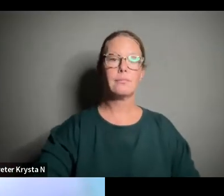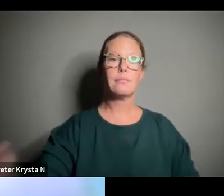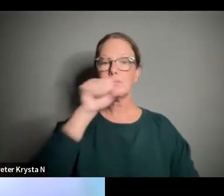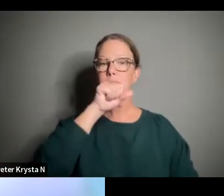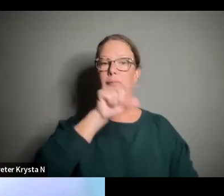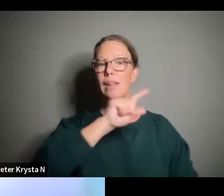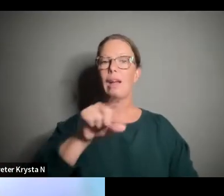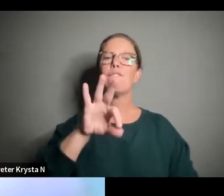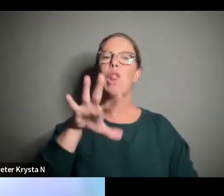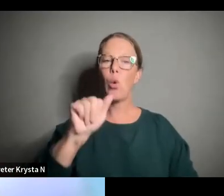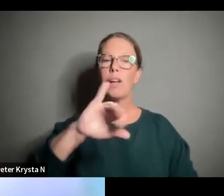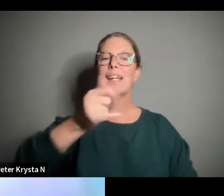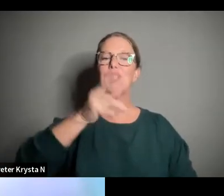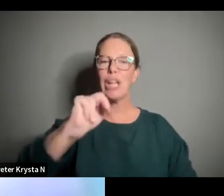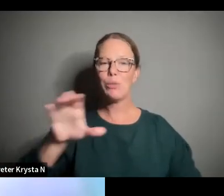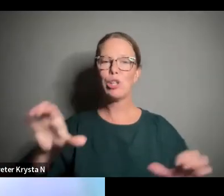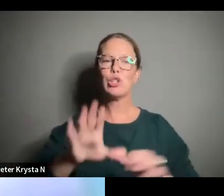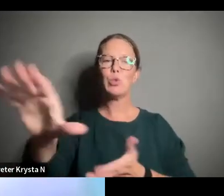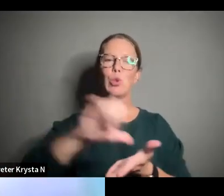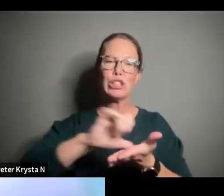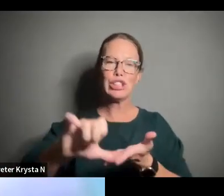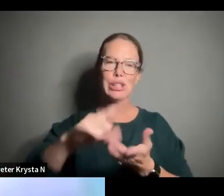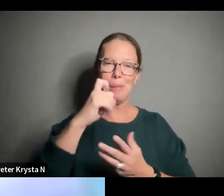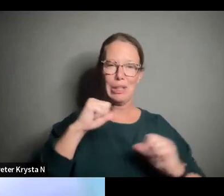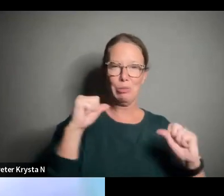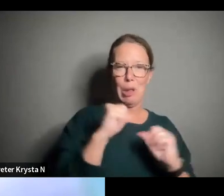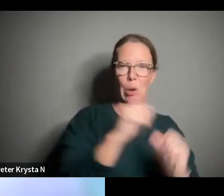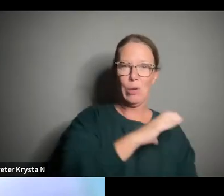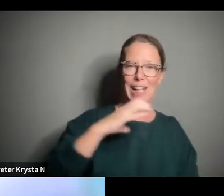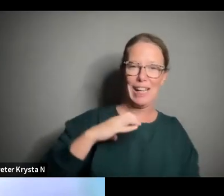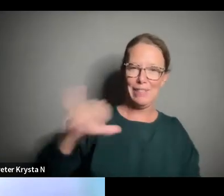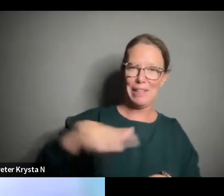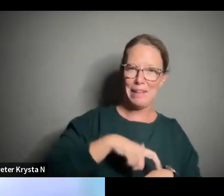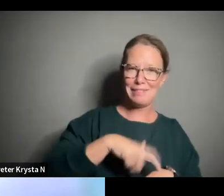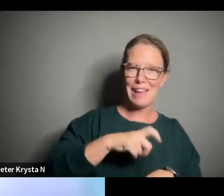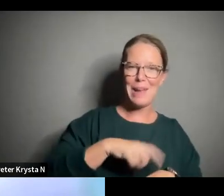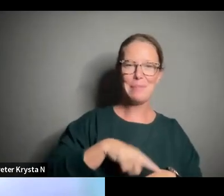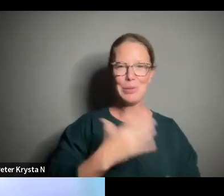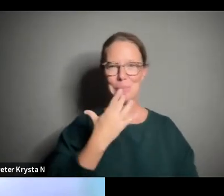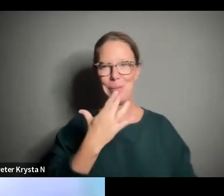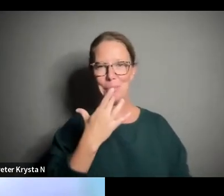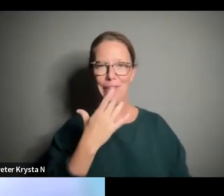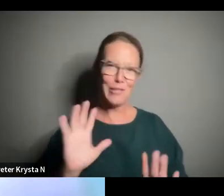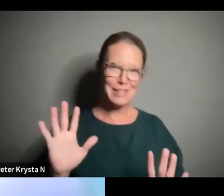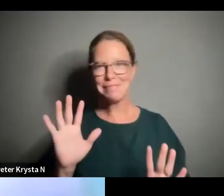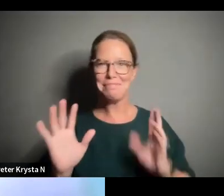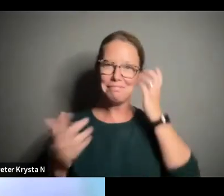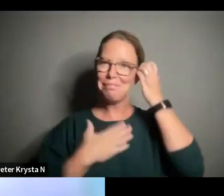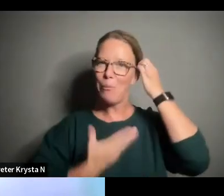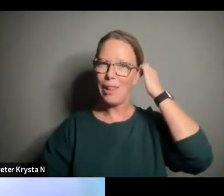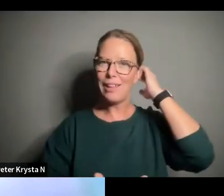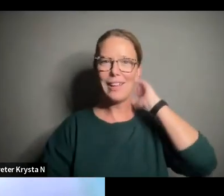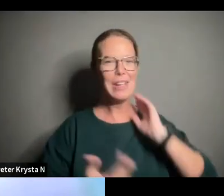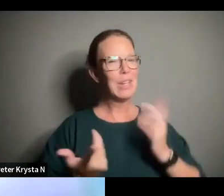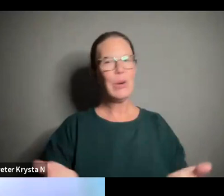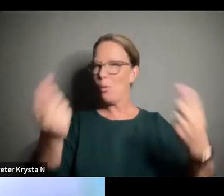in January, and do your surgery, because then it's really cold up here in Cleveland. And so that'd be my preferential thing. You don't want to